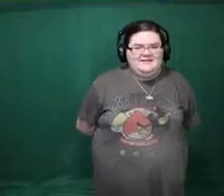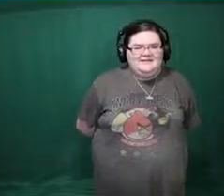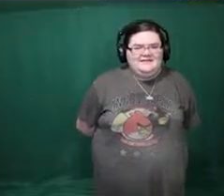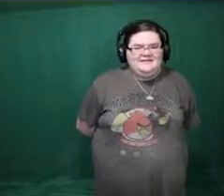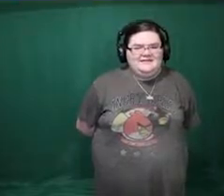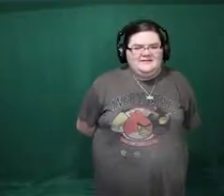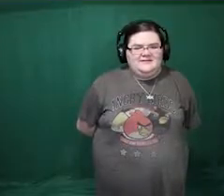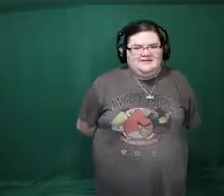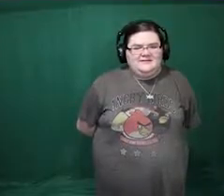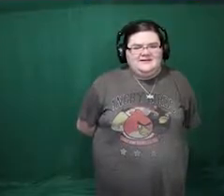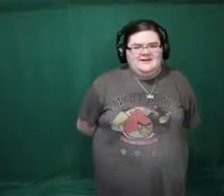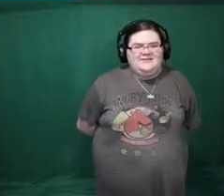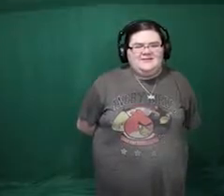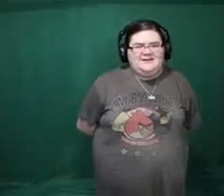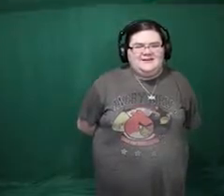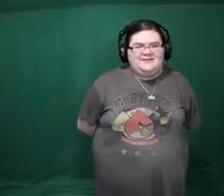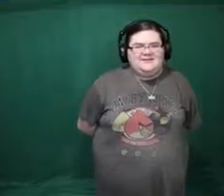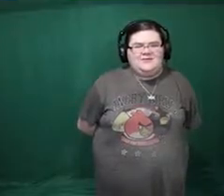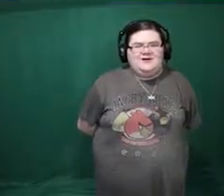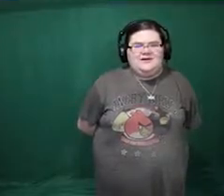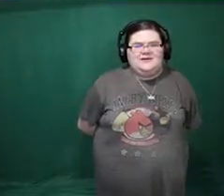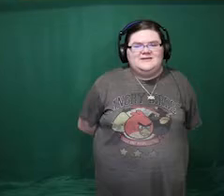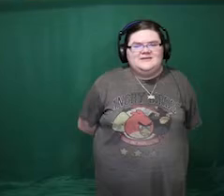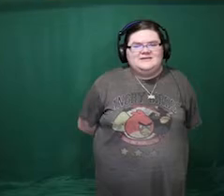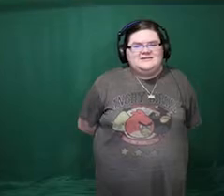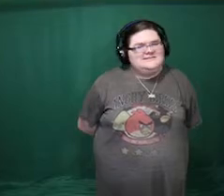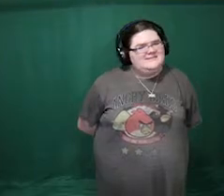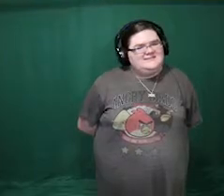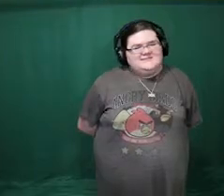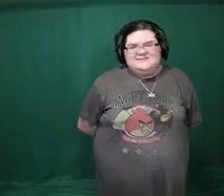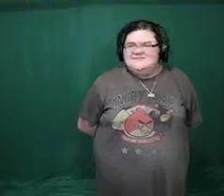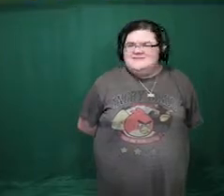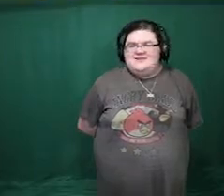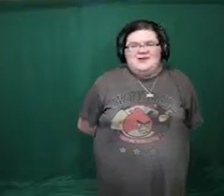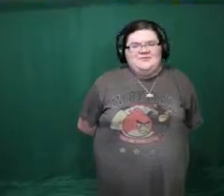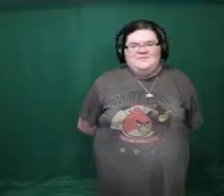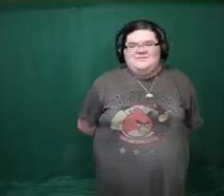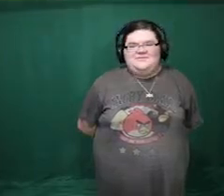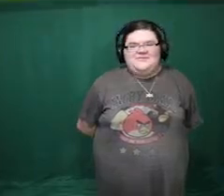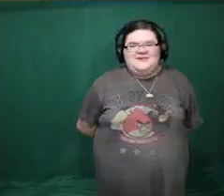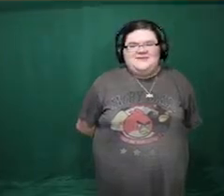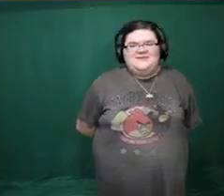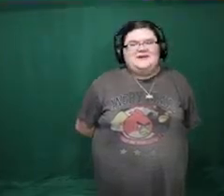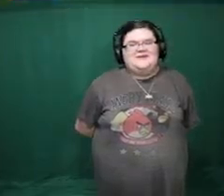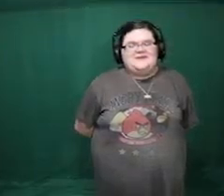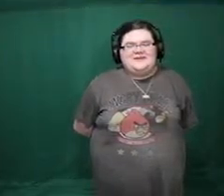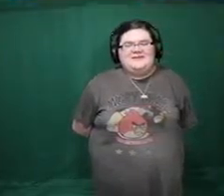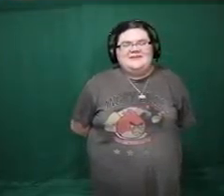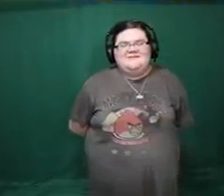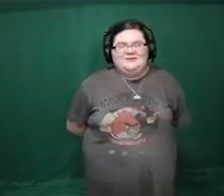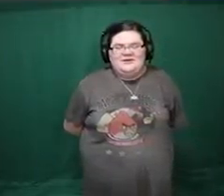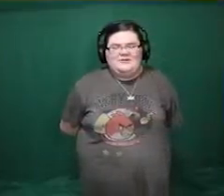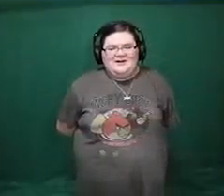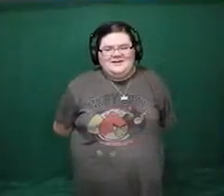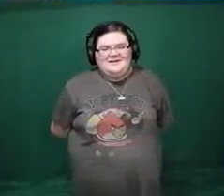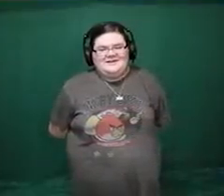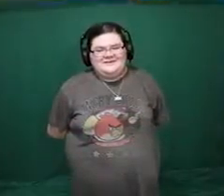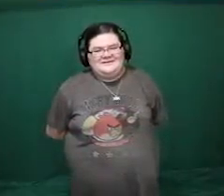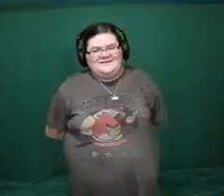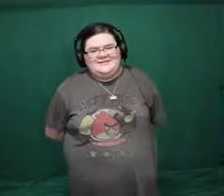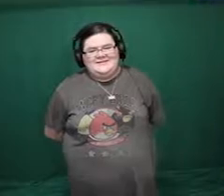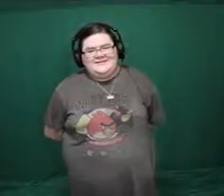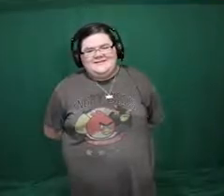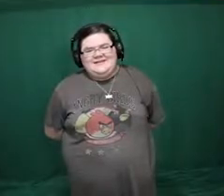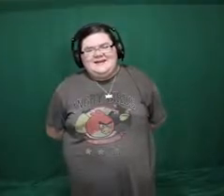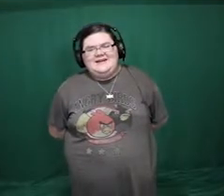Qualified, yes. I don't think he's gonna fall. Informational. I know we might. Nick was literally 41. Watch what